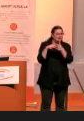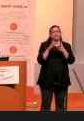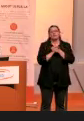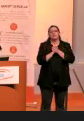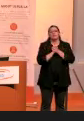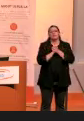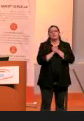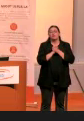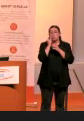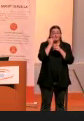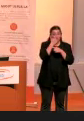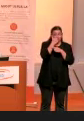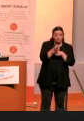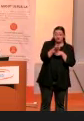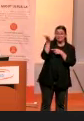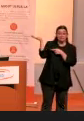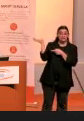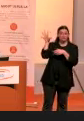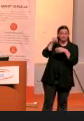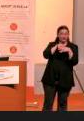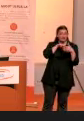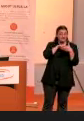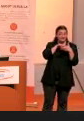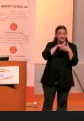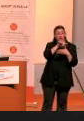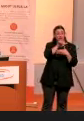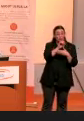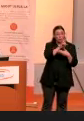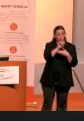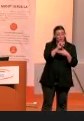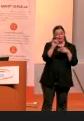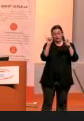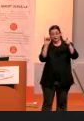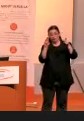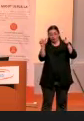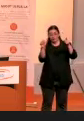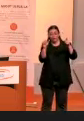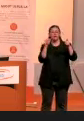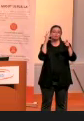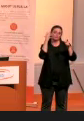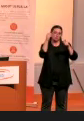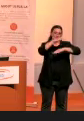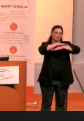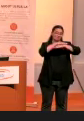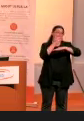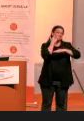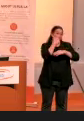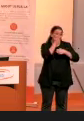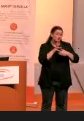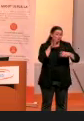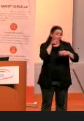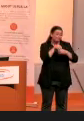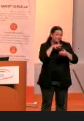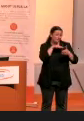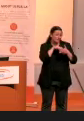that, our coordinators, Lori and Ima, were sitting outside, and that you can grab some information at the